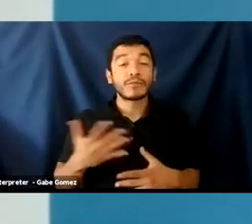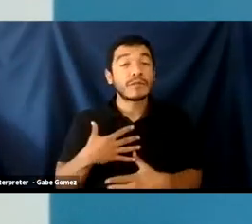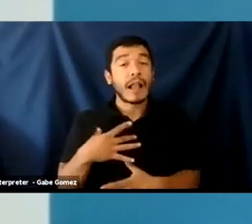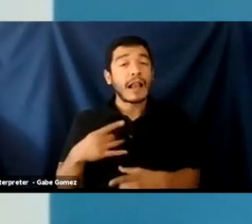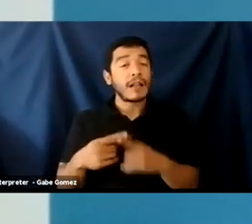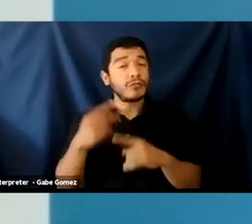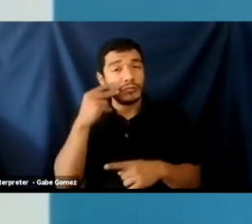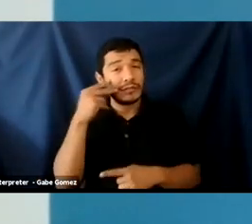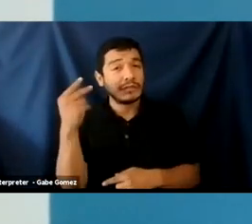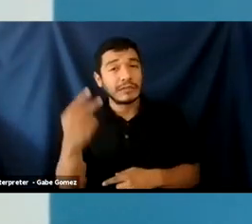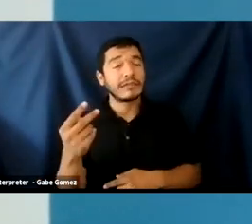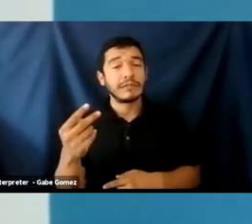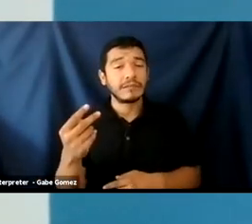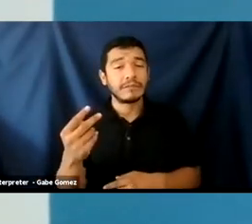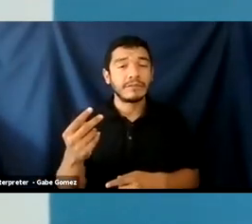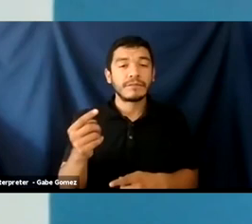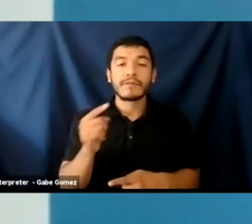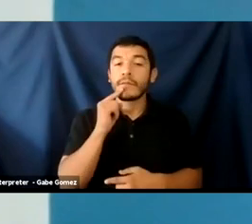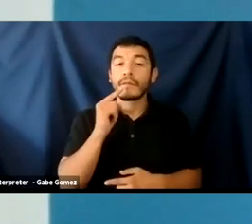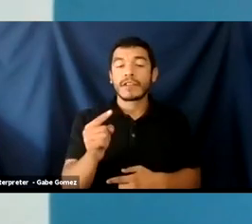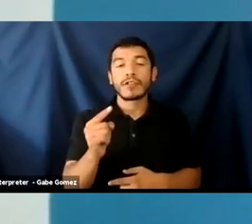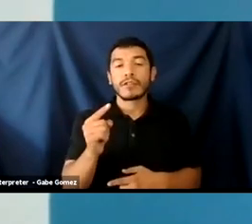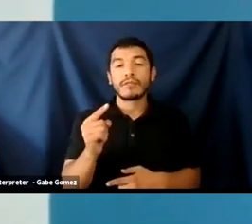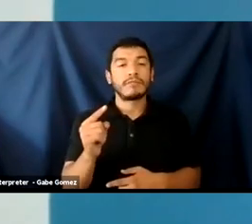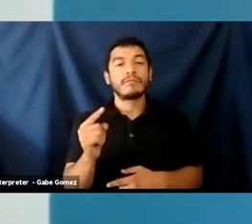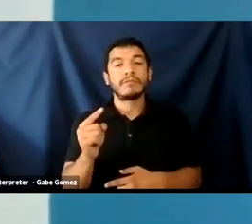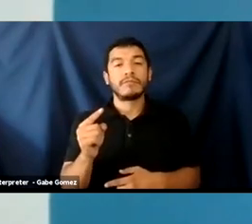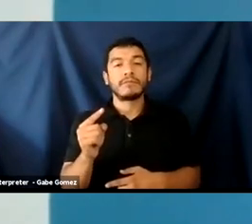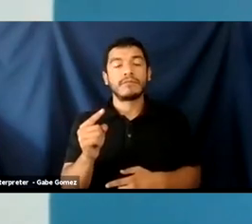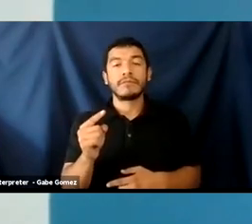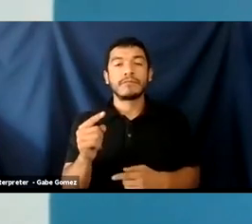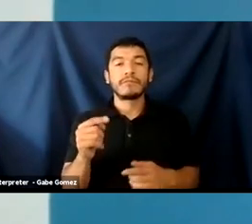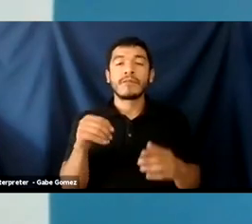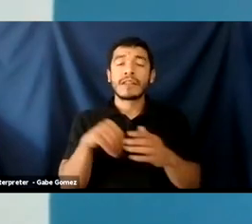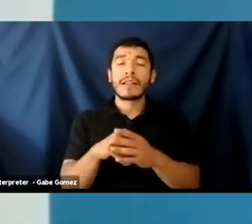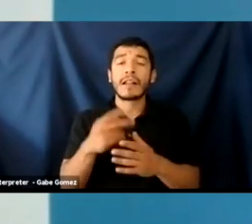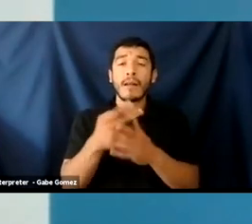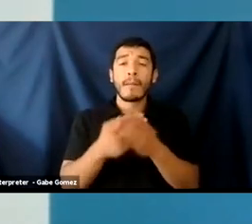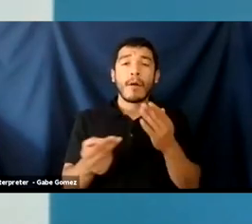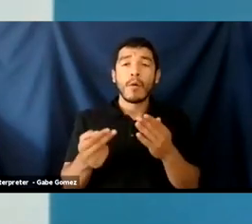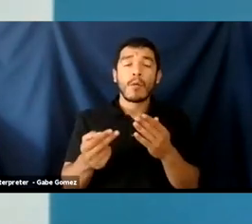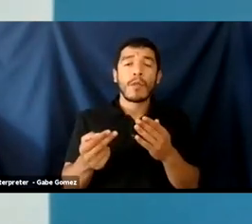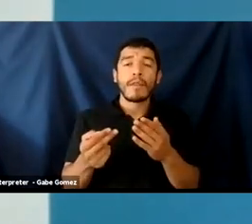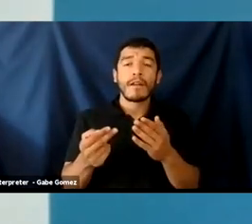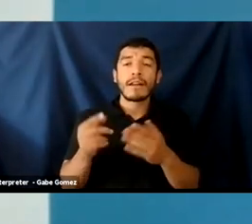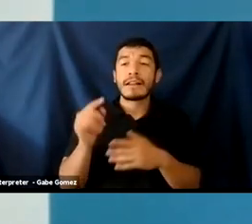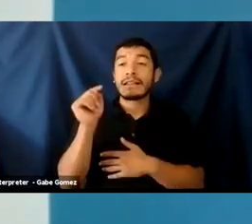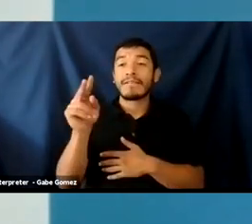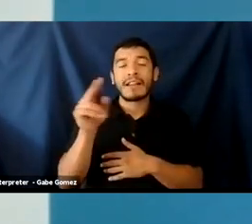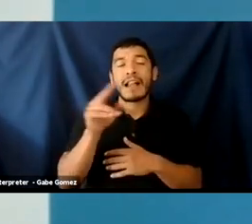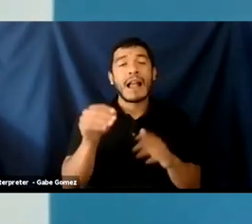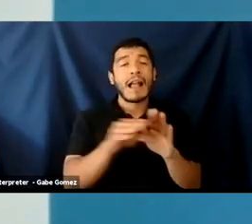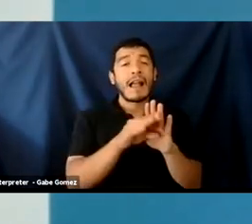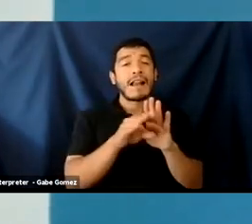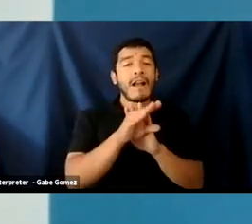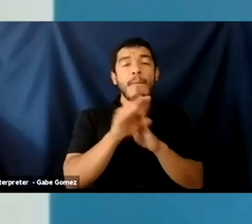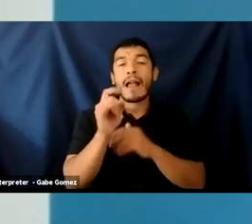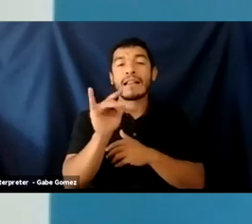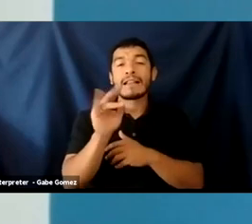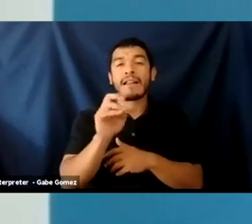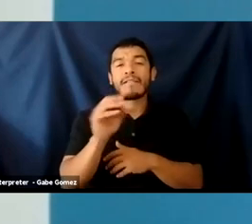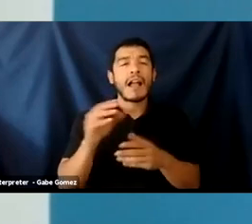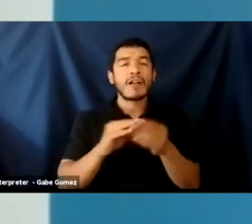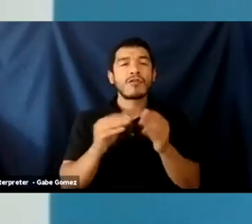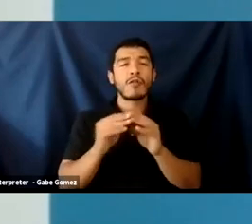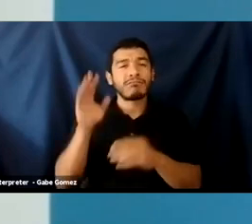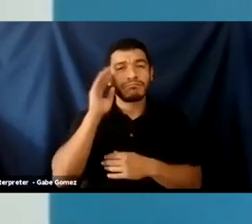see actually is in both broadcasters and development executives and storytellers is